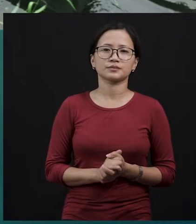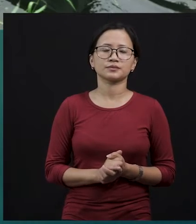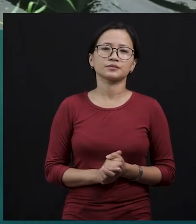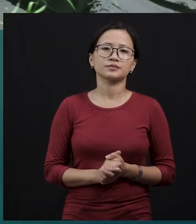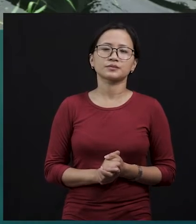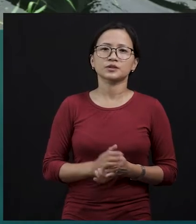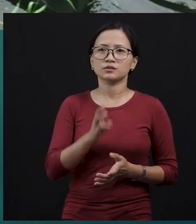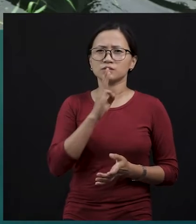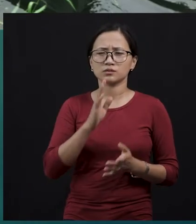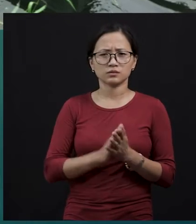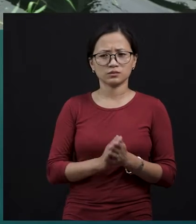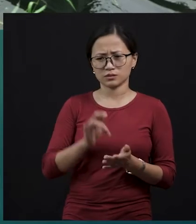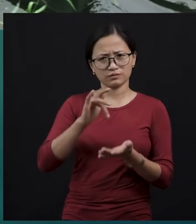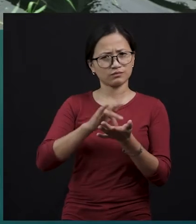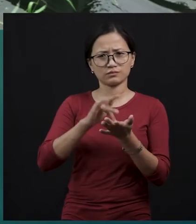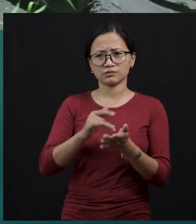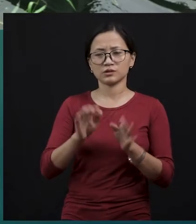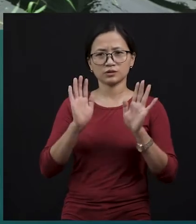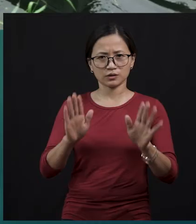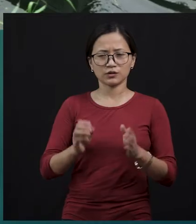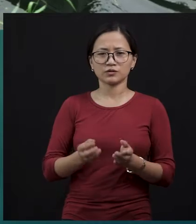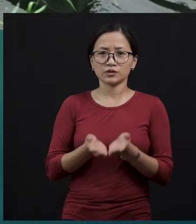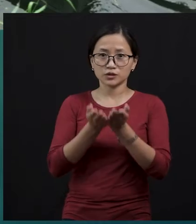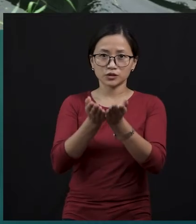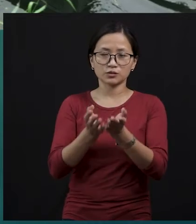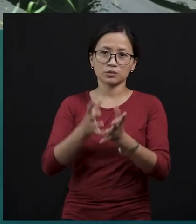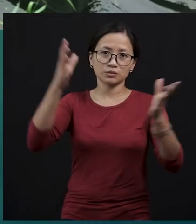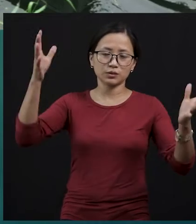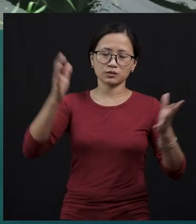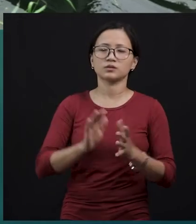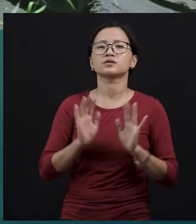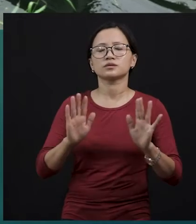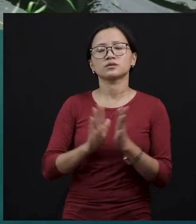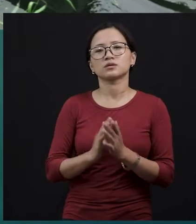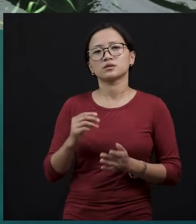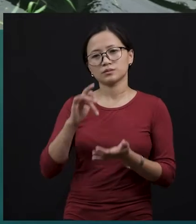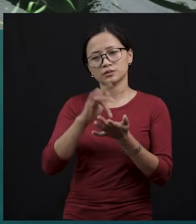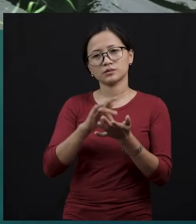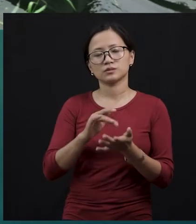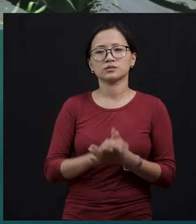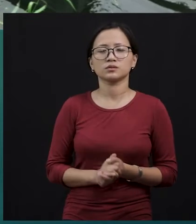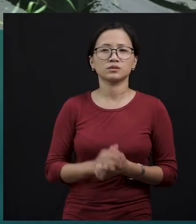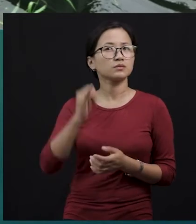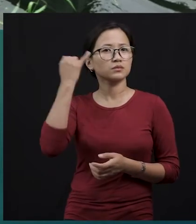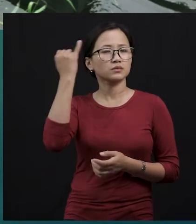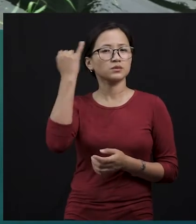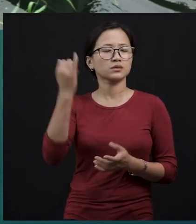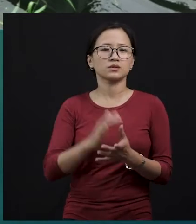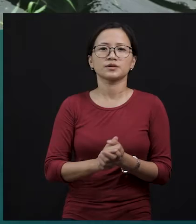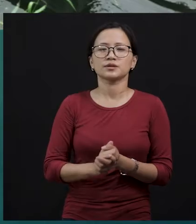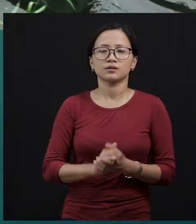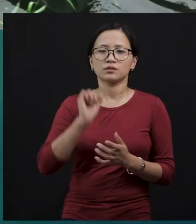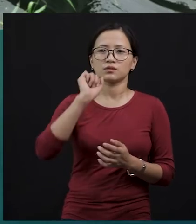that's why to have a ship in our place is something unimaginable, but you can at least picture a boat that you can travel with your family,